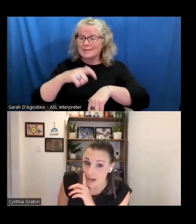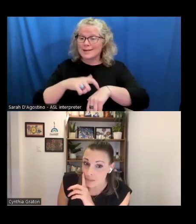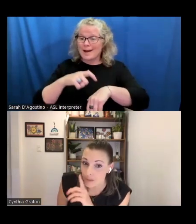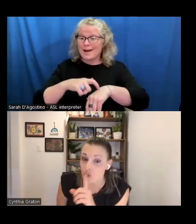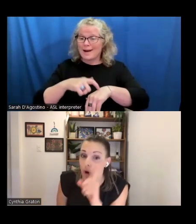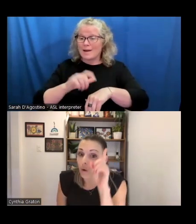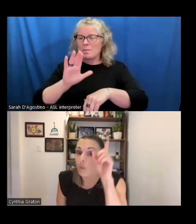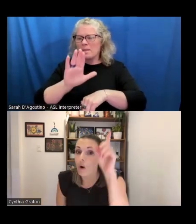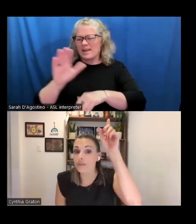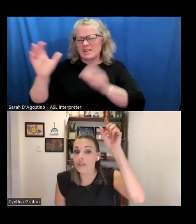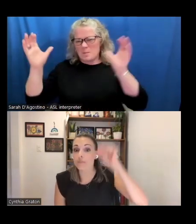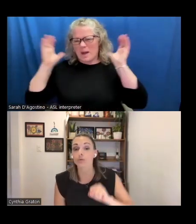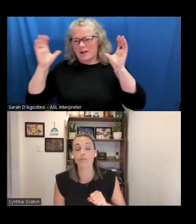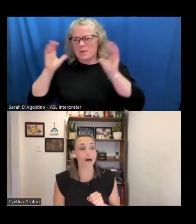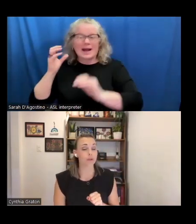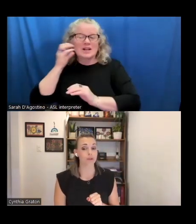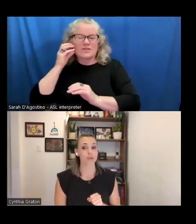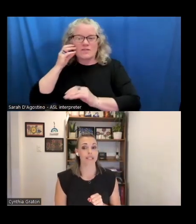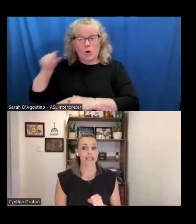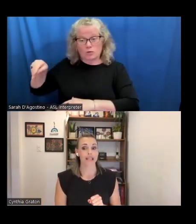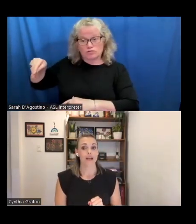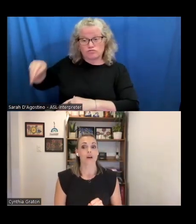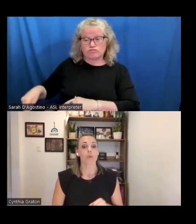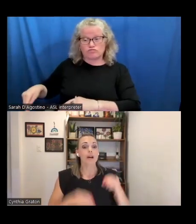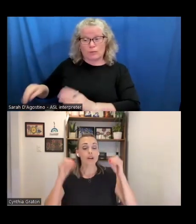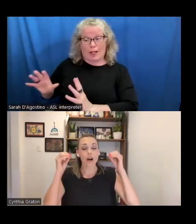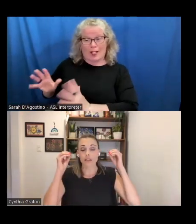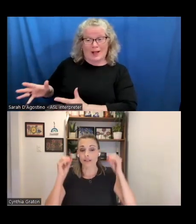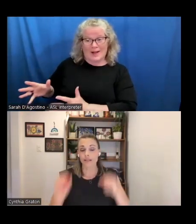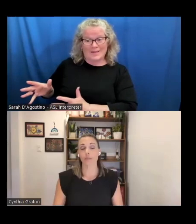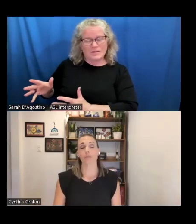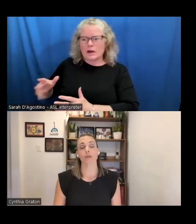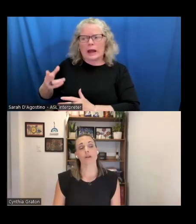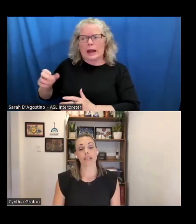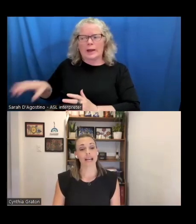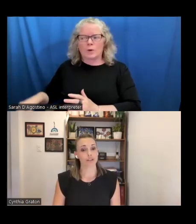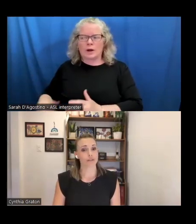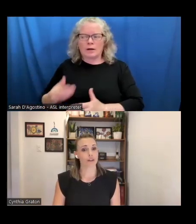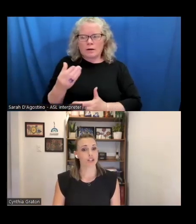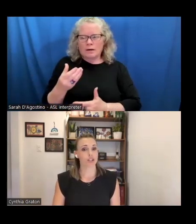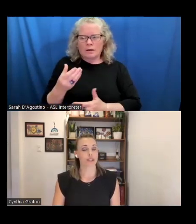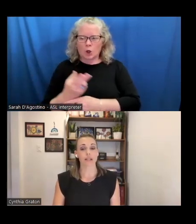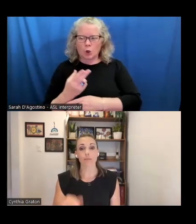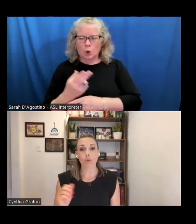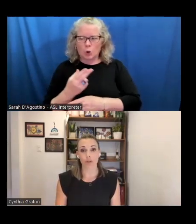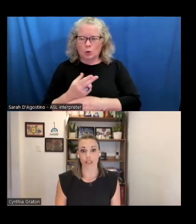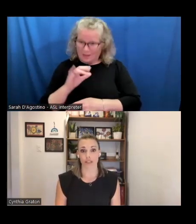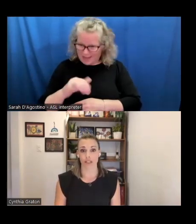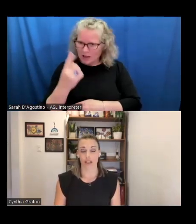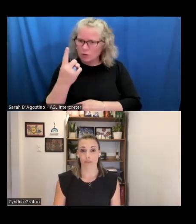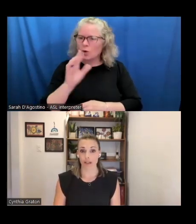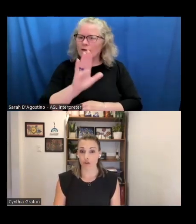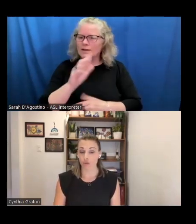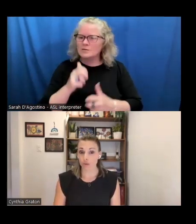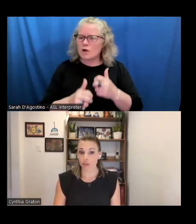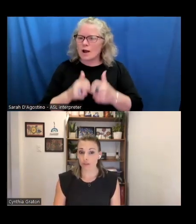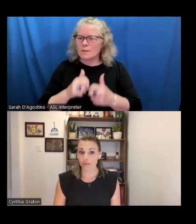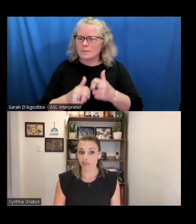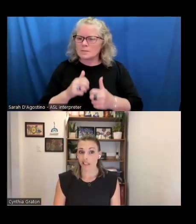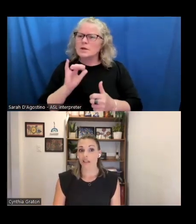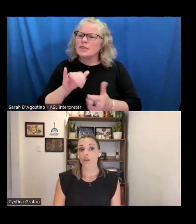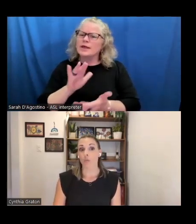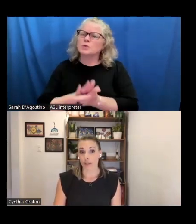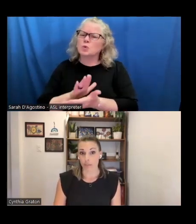unsolved problems or one of his blue bubbles. What are the typical interventions employed by the